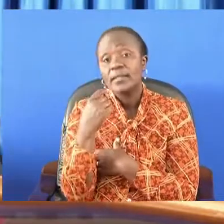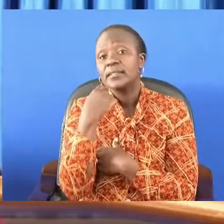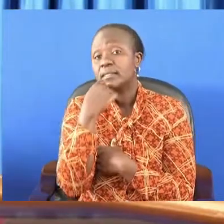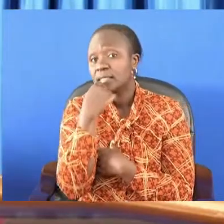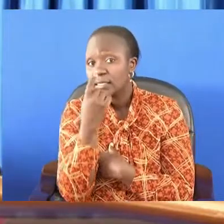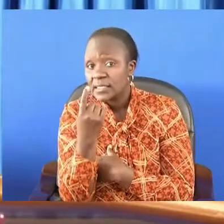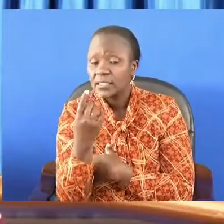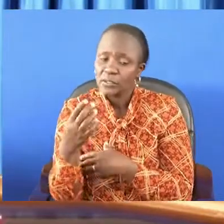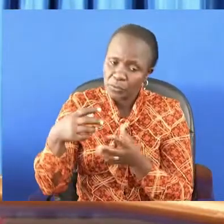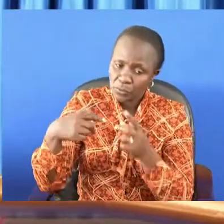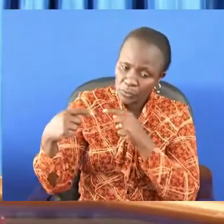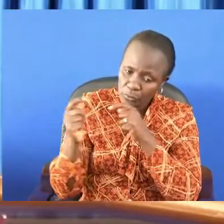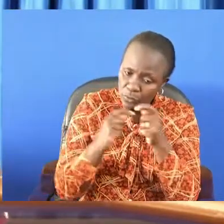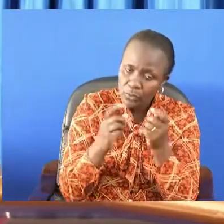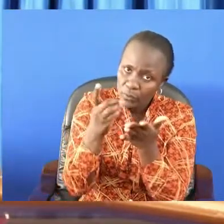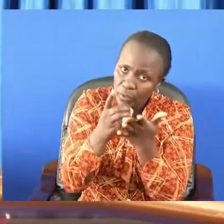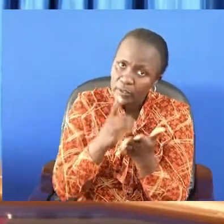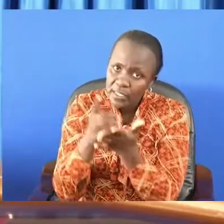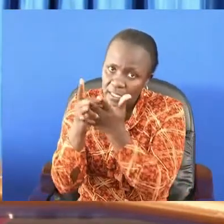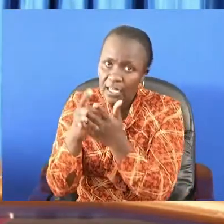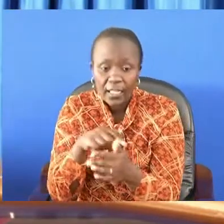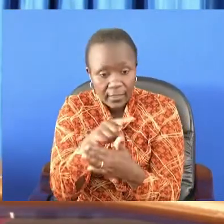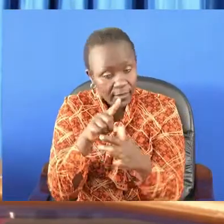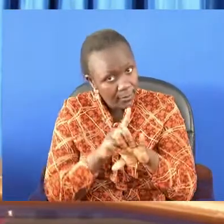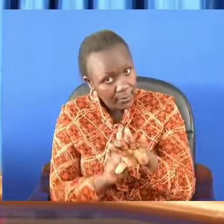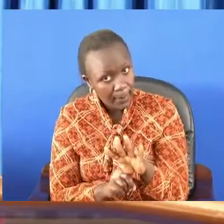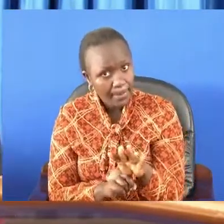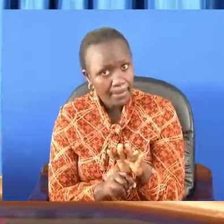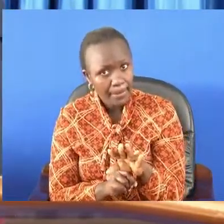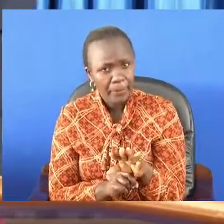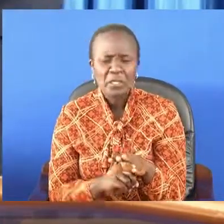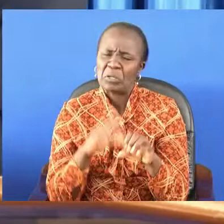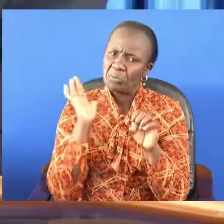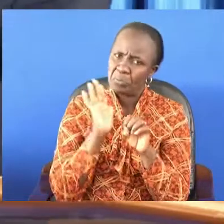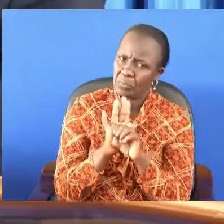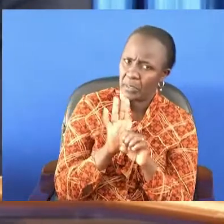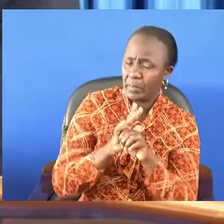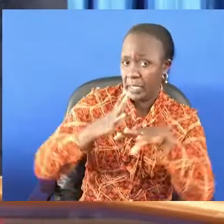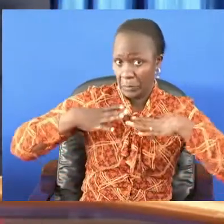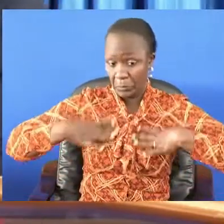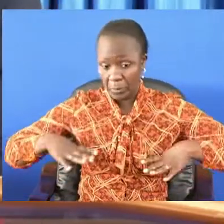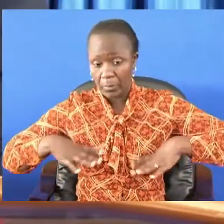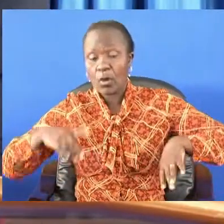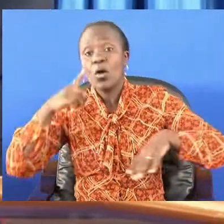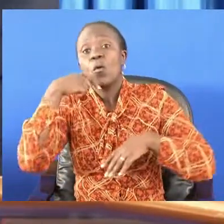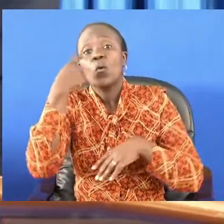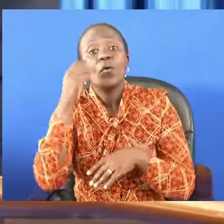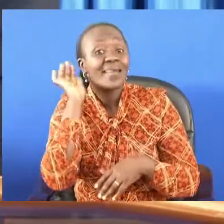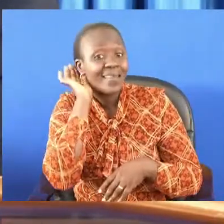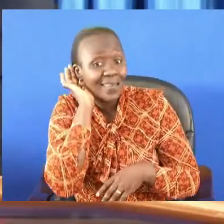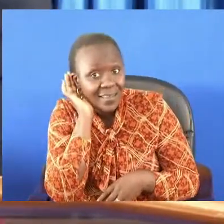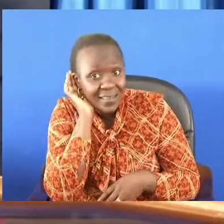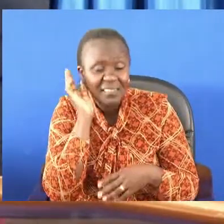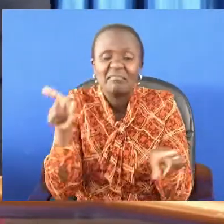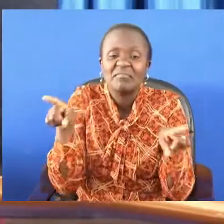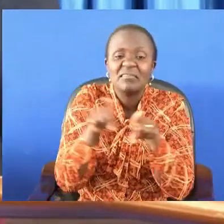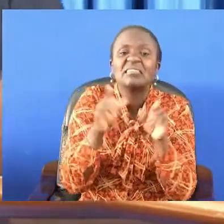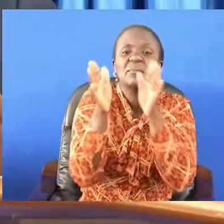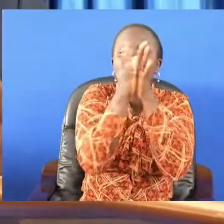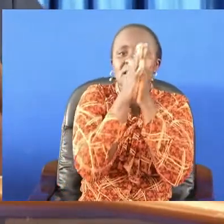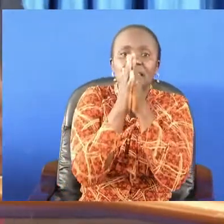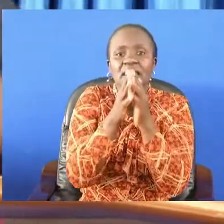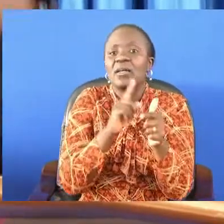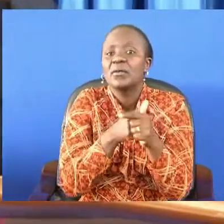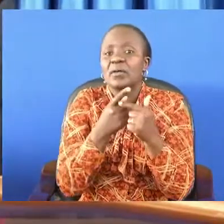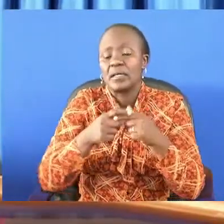to interact with this particular moment. There are so many people who hear these things as stories. When